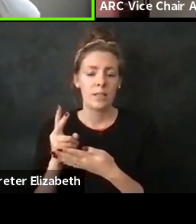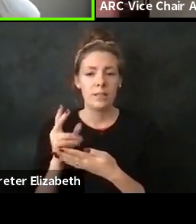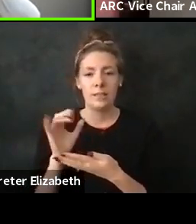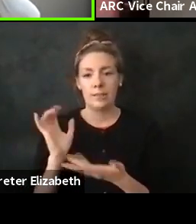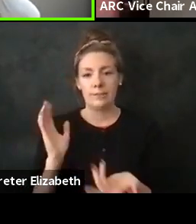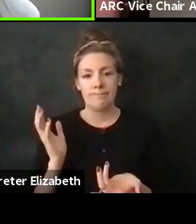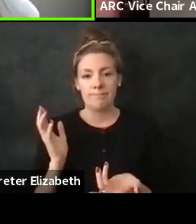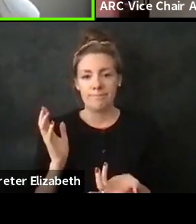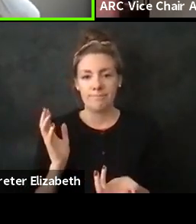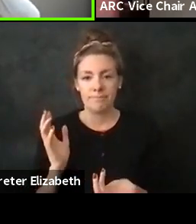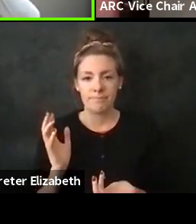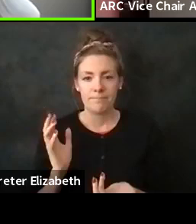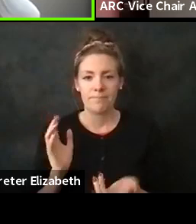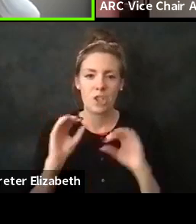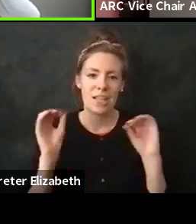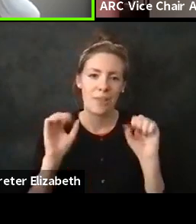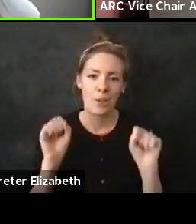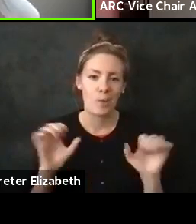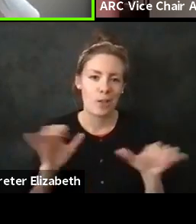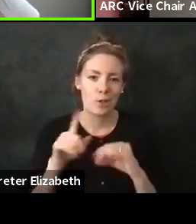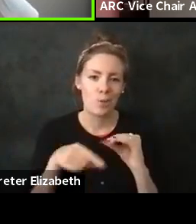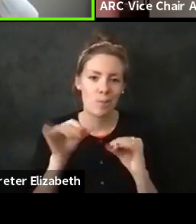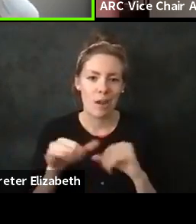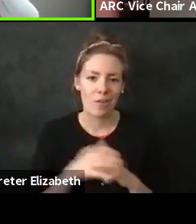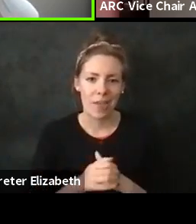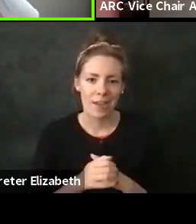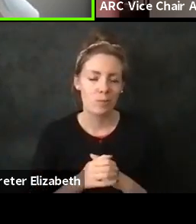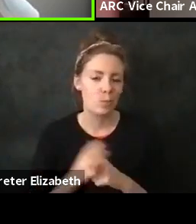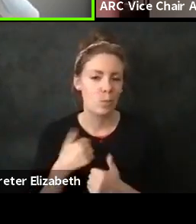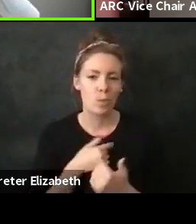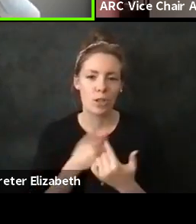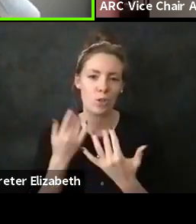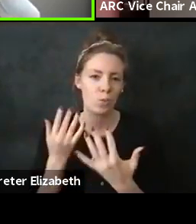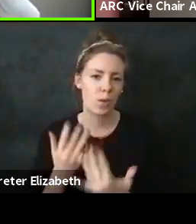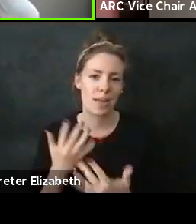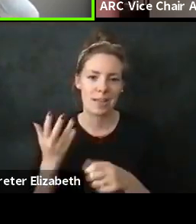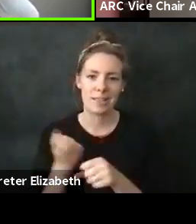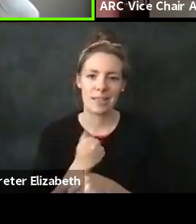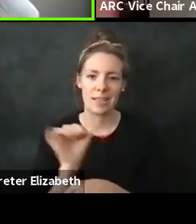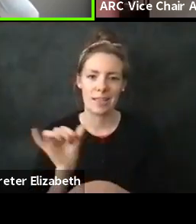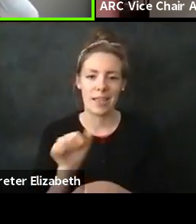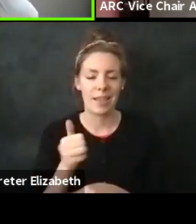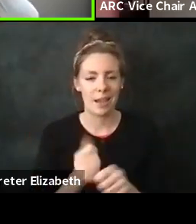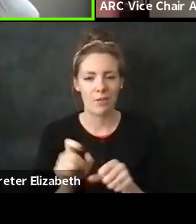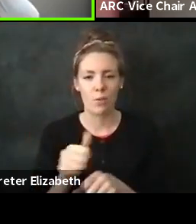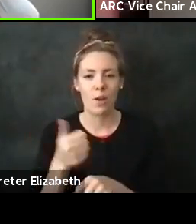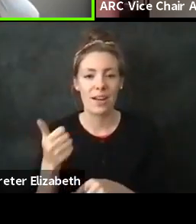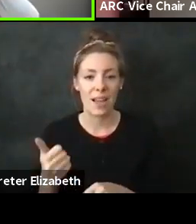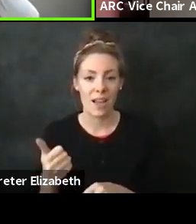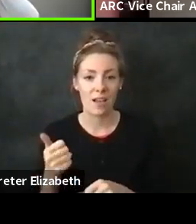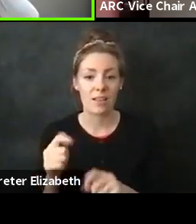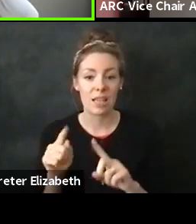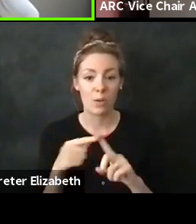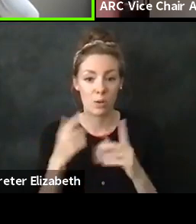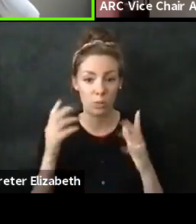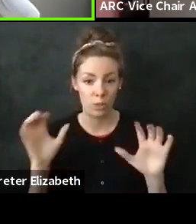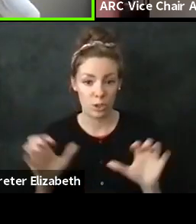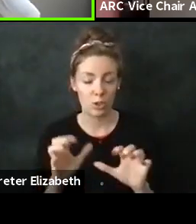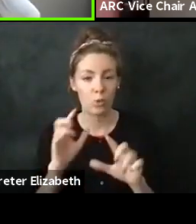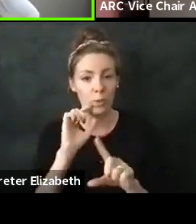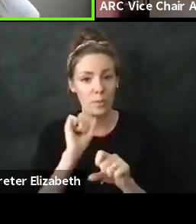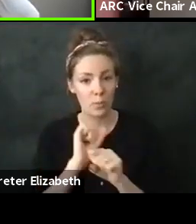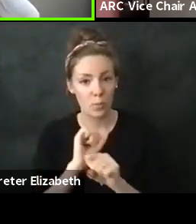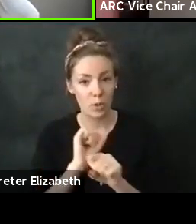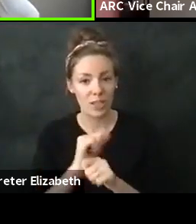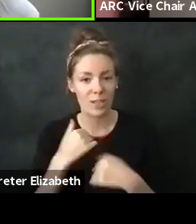That's nothing we can do about that other than is we're waiting to get it just like everyone else. And as soon as we get it, we'll be working to have